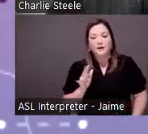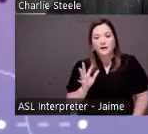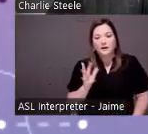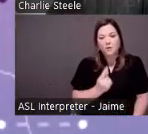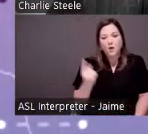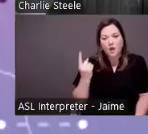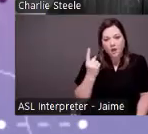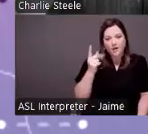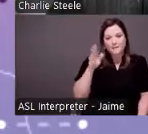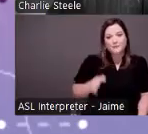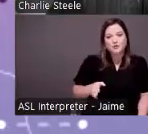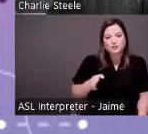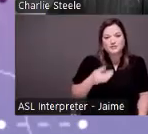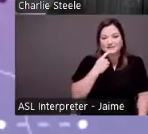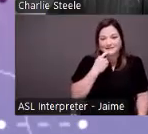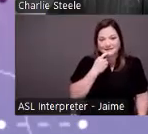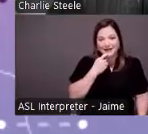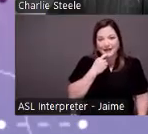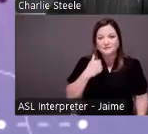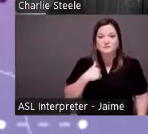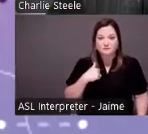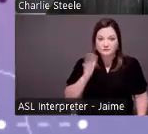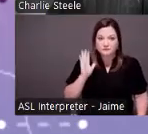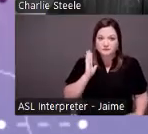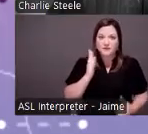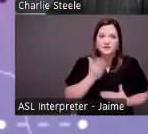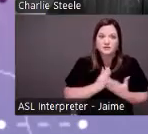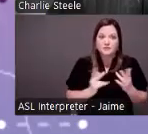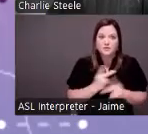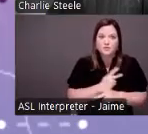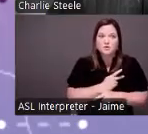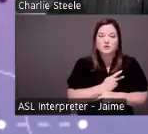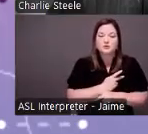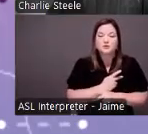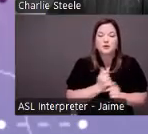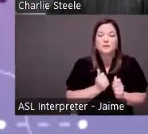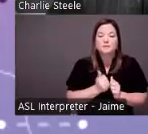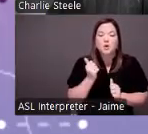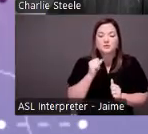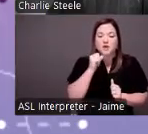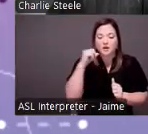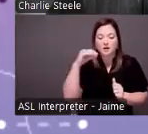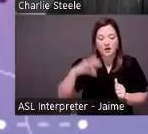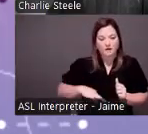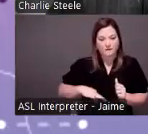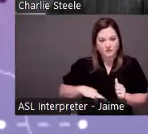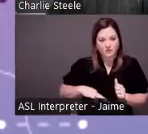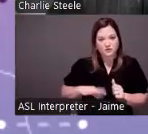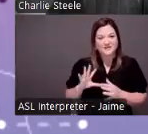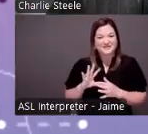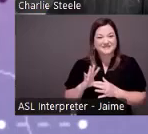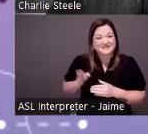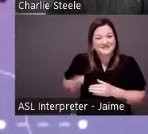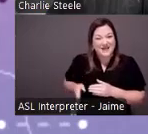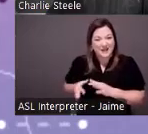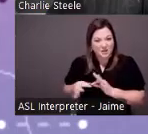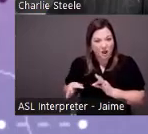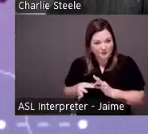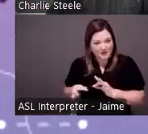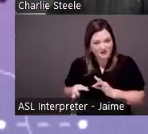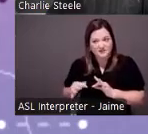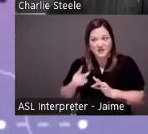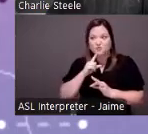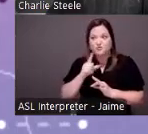one person has said that I've had some of the worst, most unhelpful side comments from students observing that really derailed their